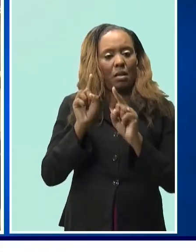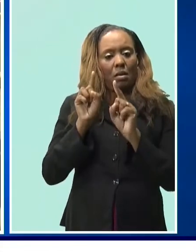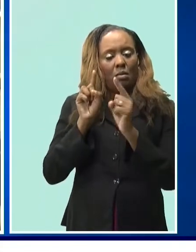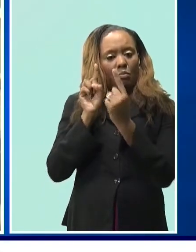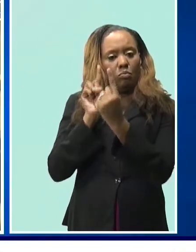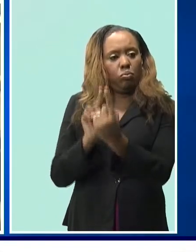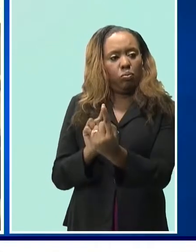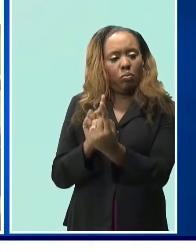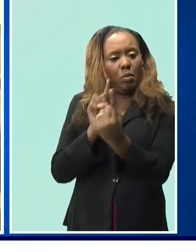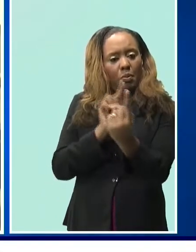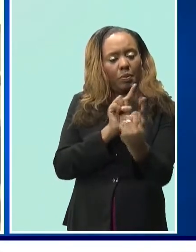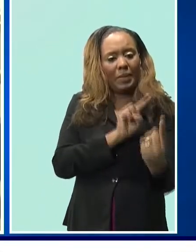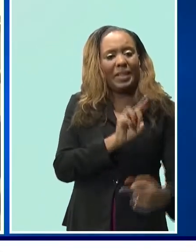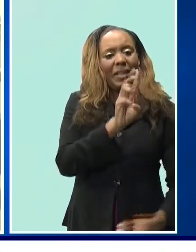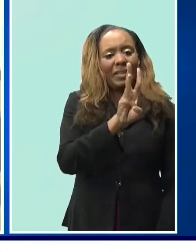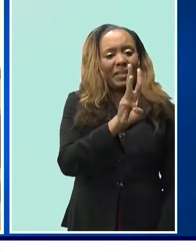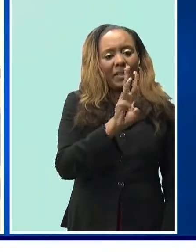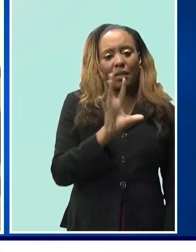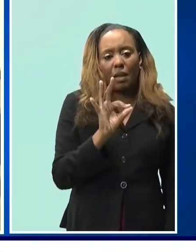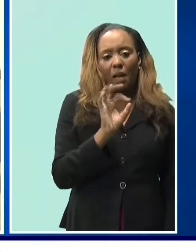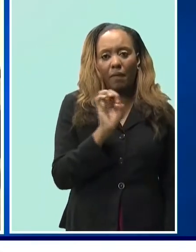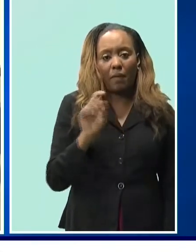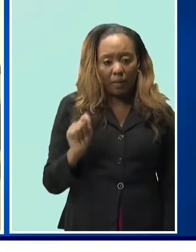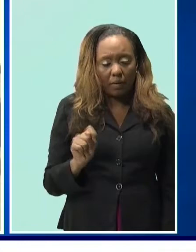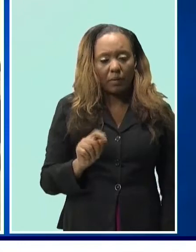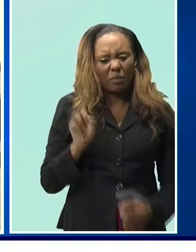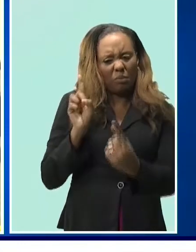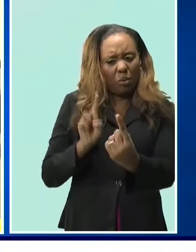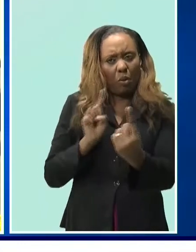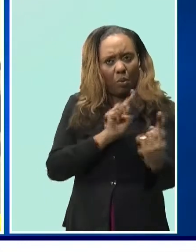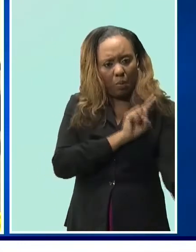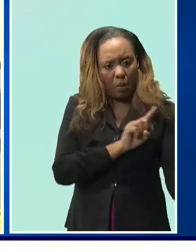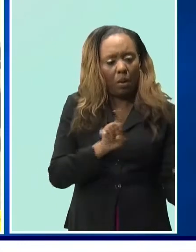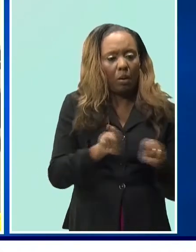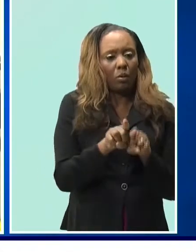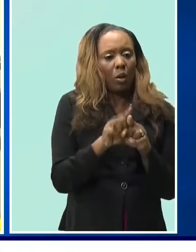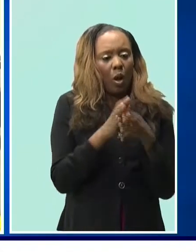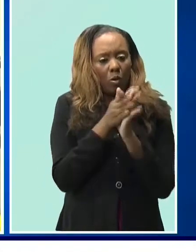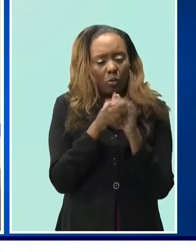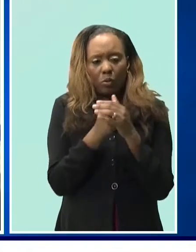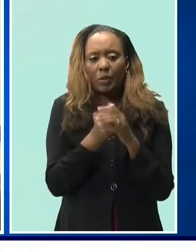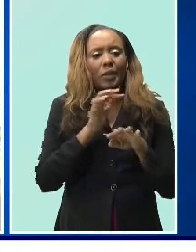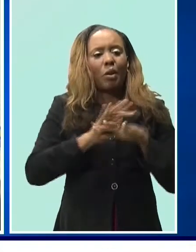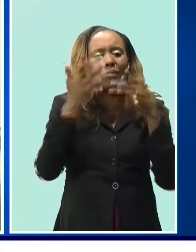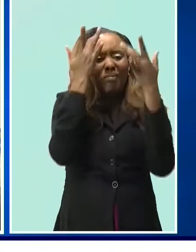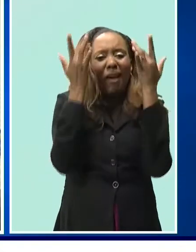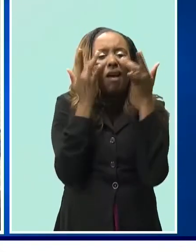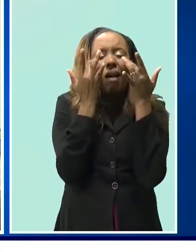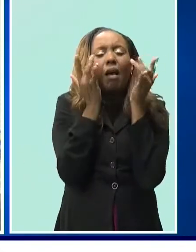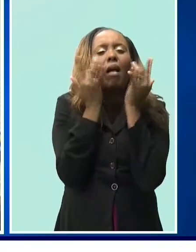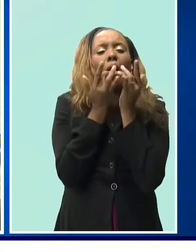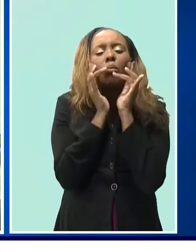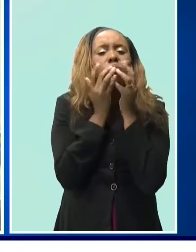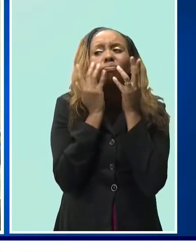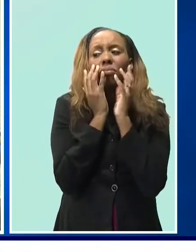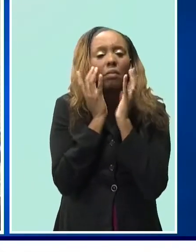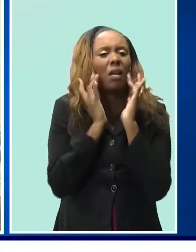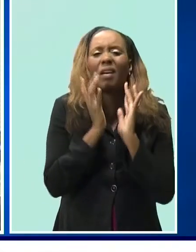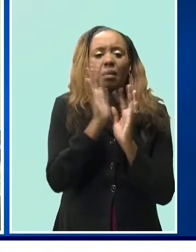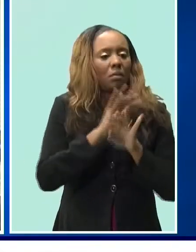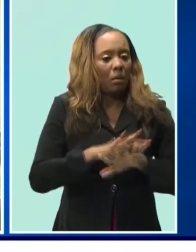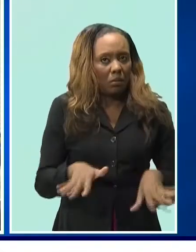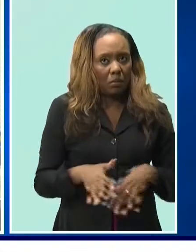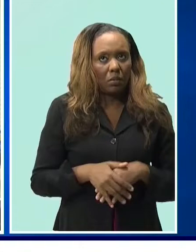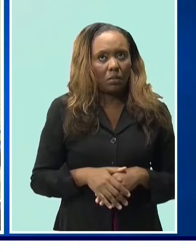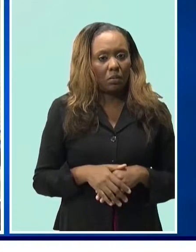from others, as well as washing your hands regularly and keeping them out of your face. Cloth masks become less effective